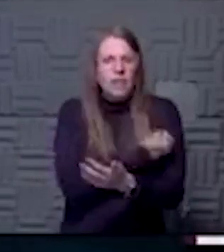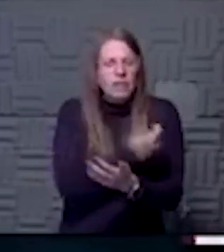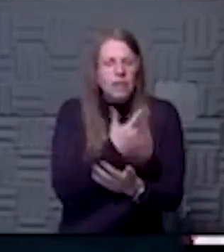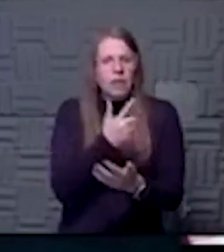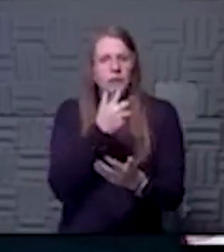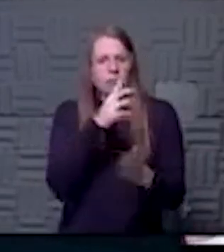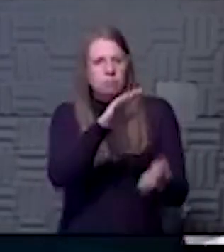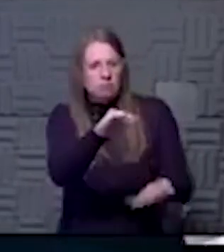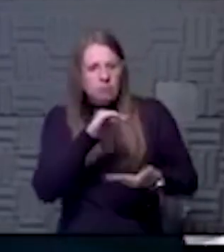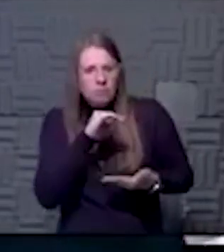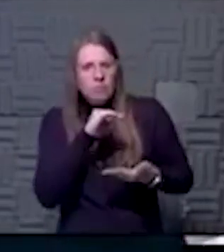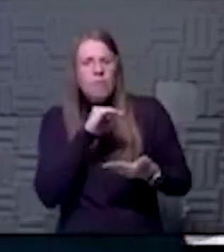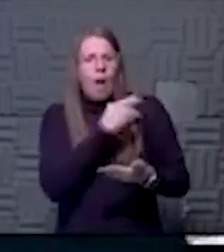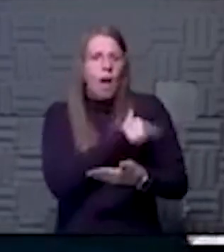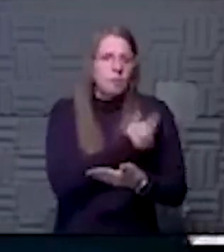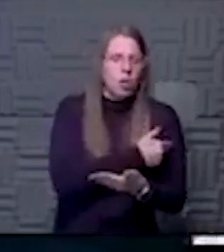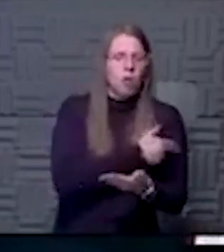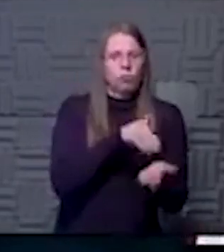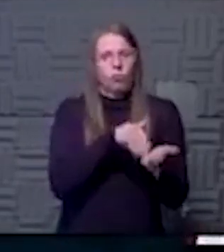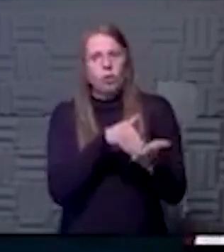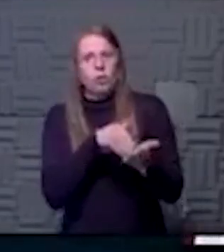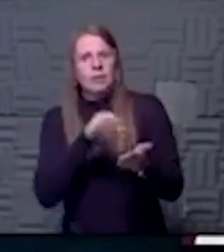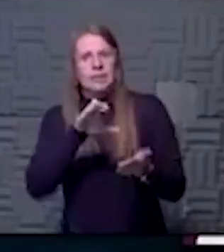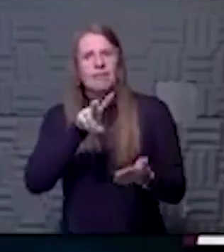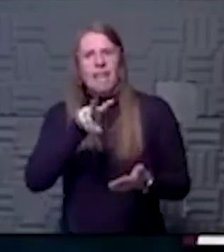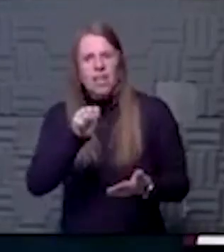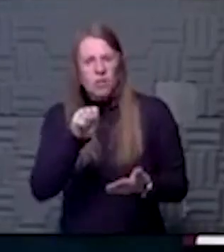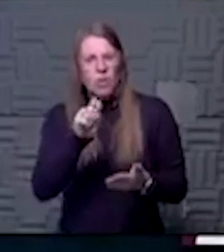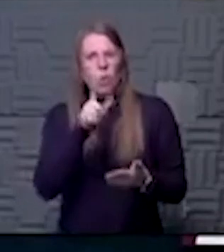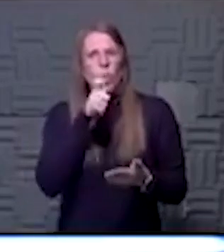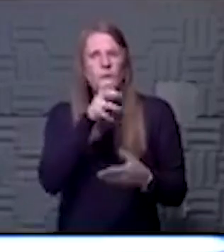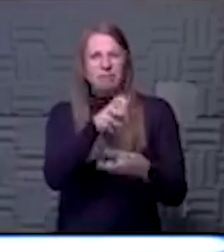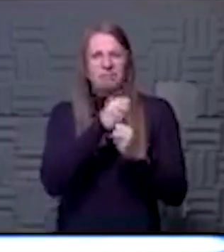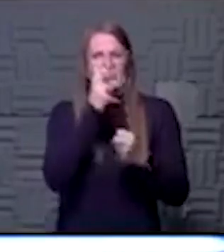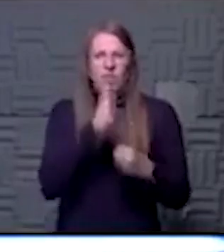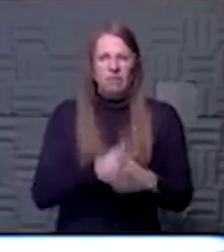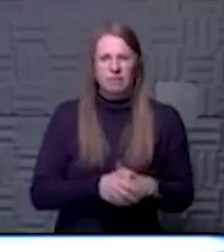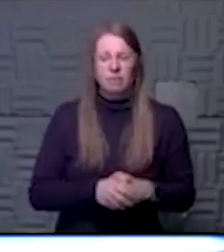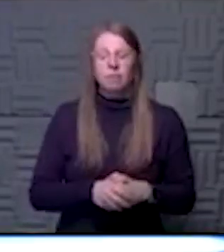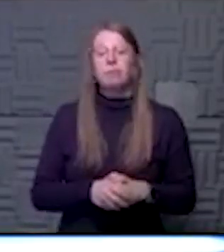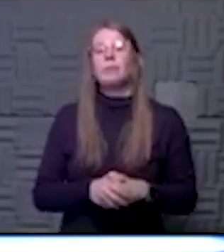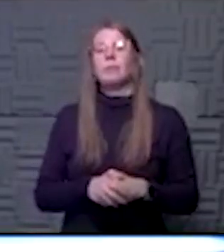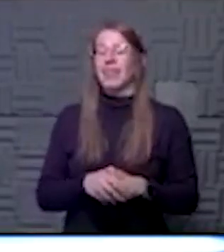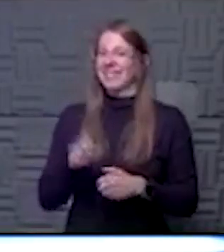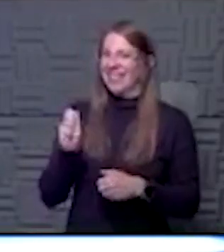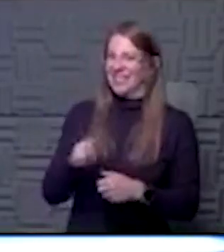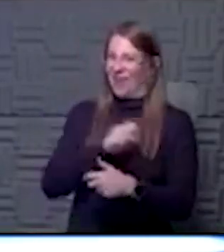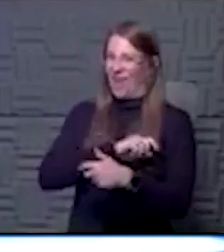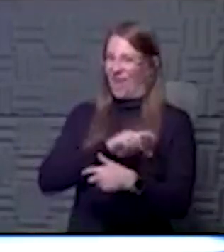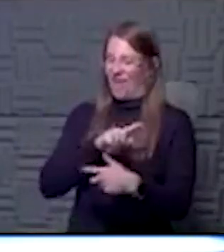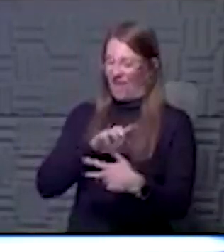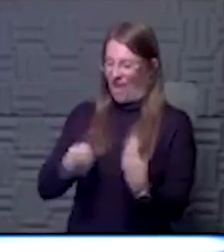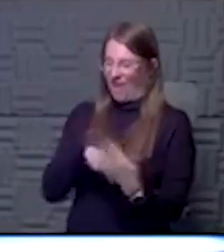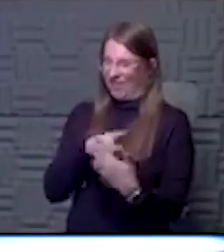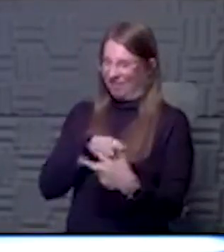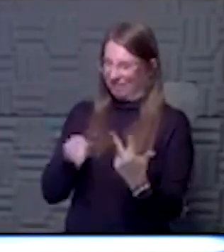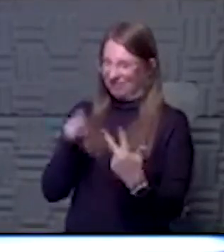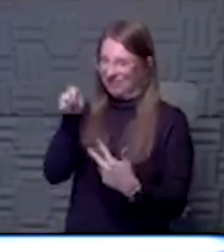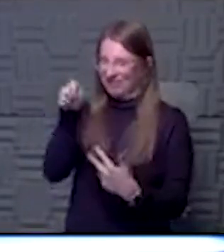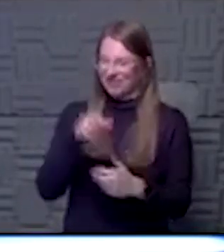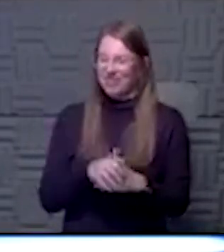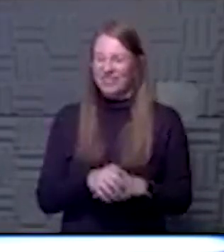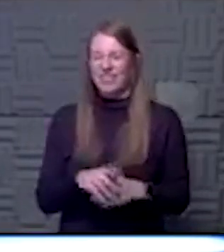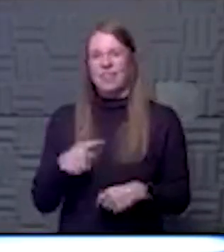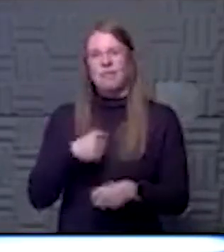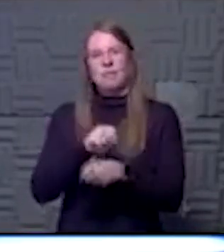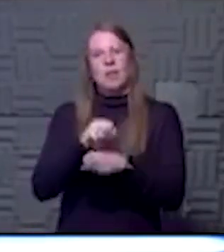Will it come to healthcare providers, hospitals, CVS? Where will it go? Yes, to all of those. It's going to be, we're working right